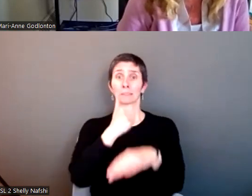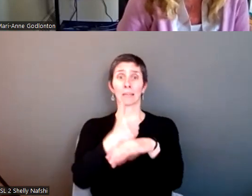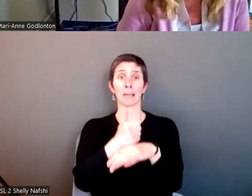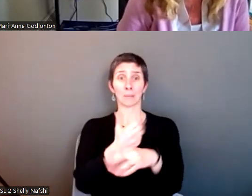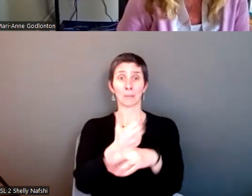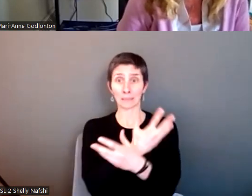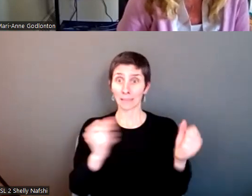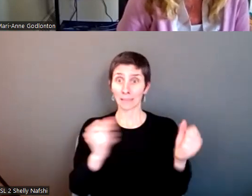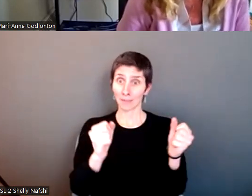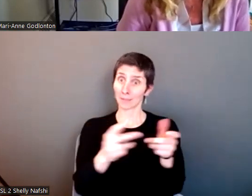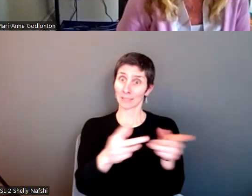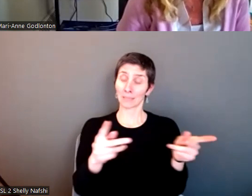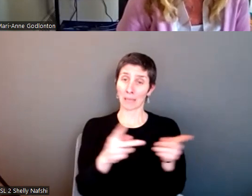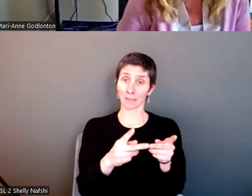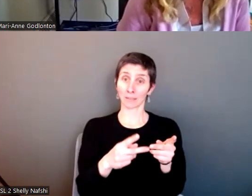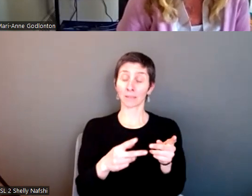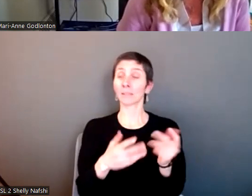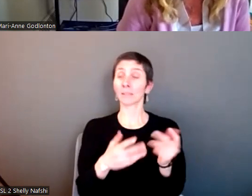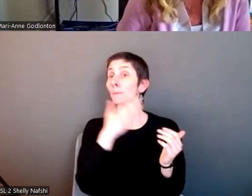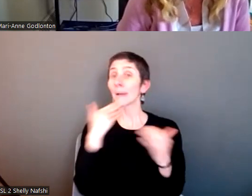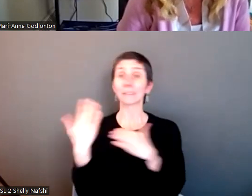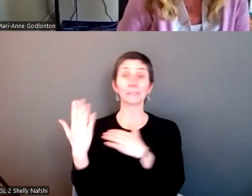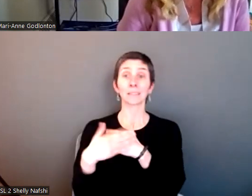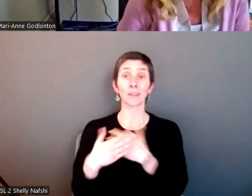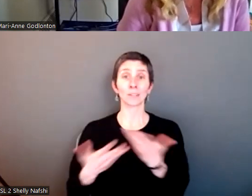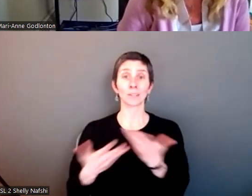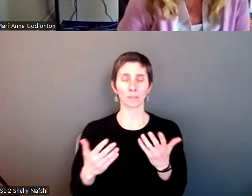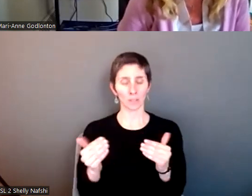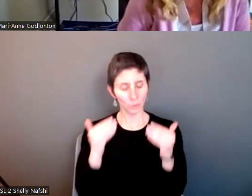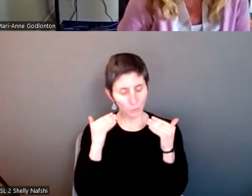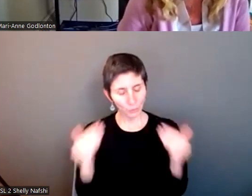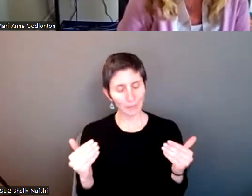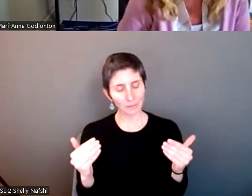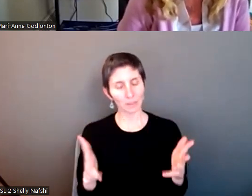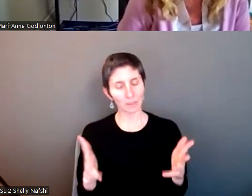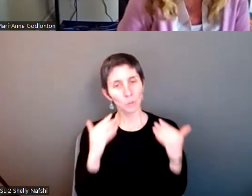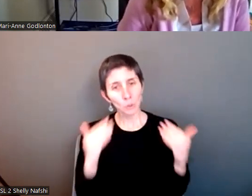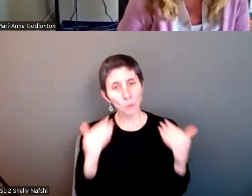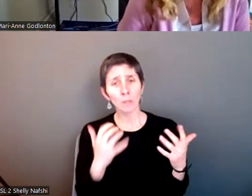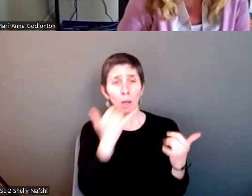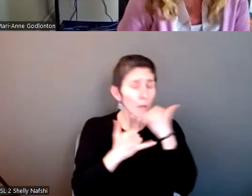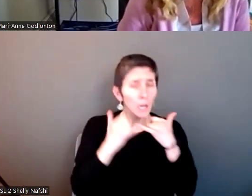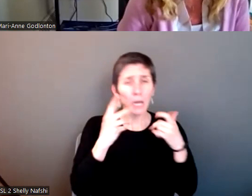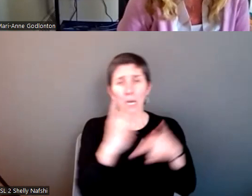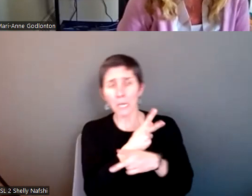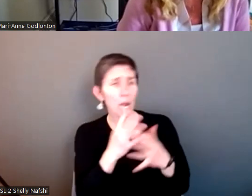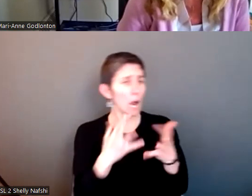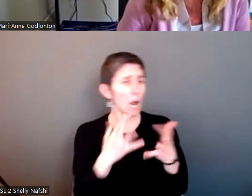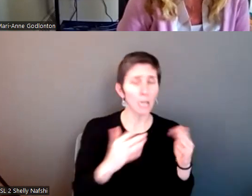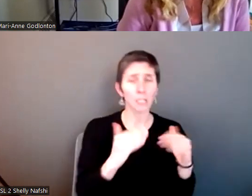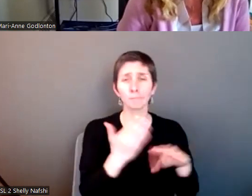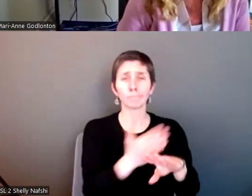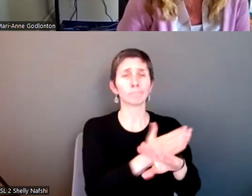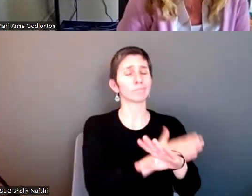best advice I ever got it was just do it and figure it out as you go. And so, and I realized, you know, I did